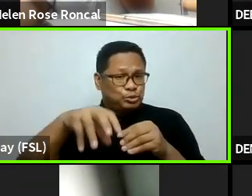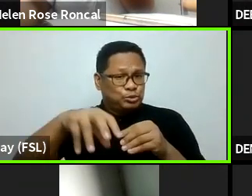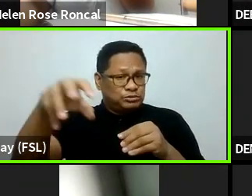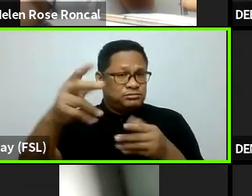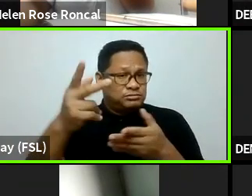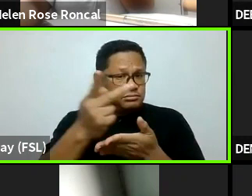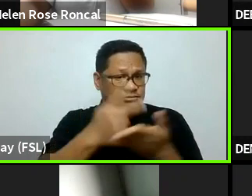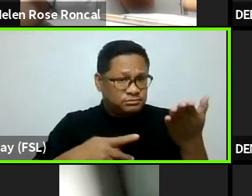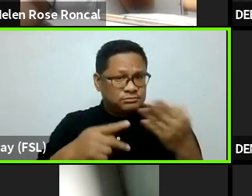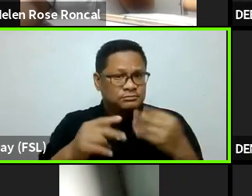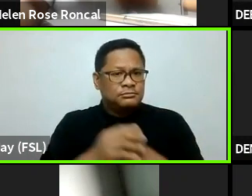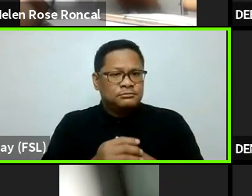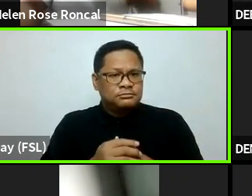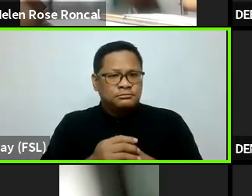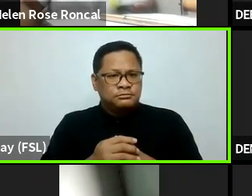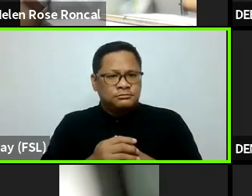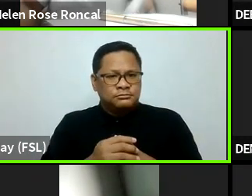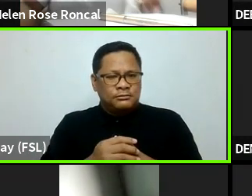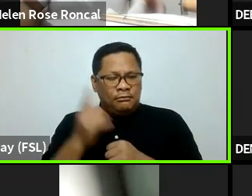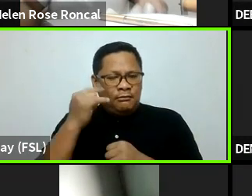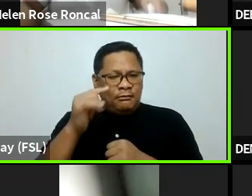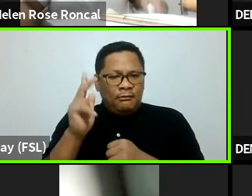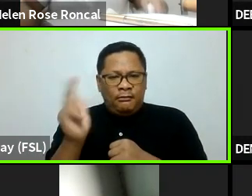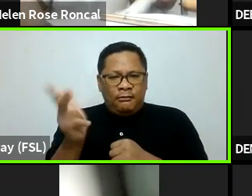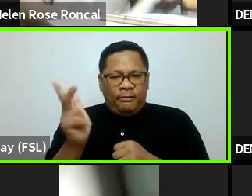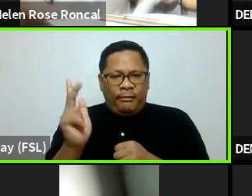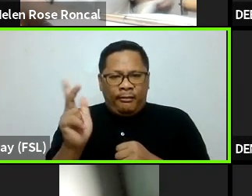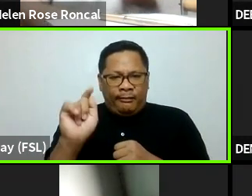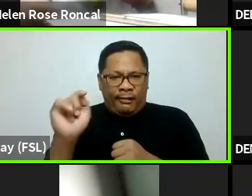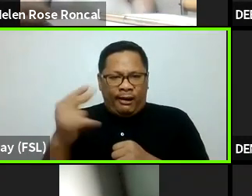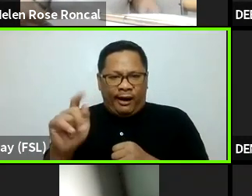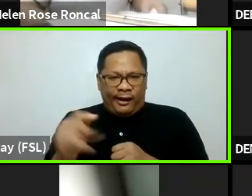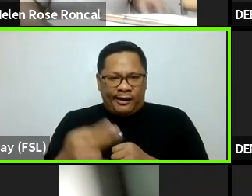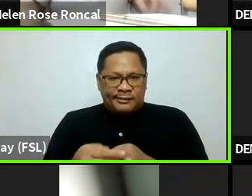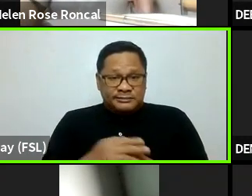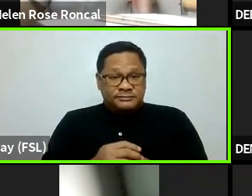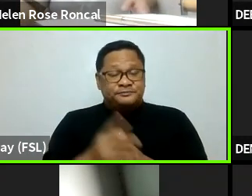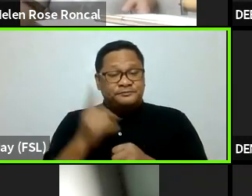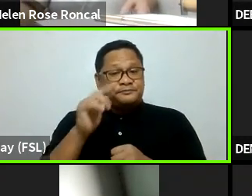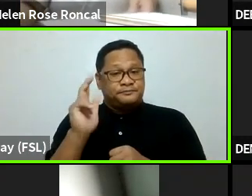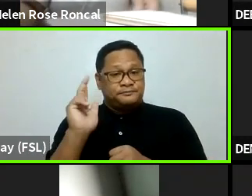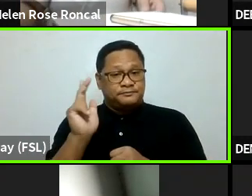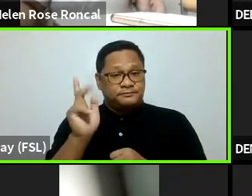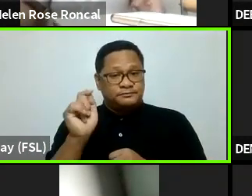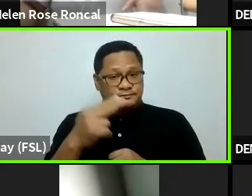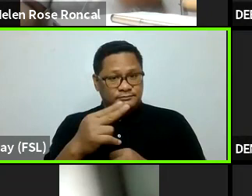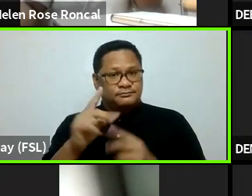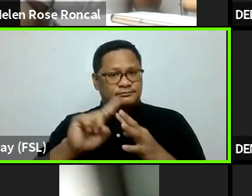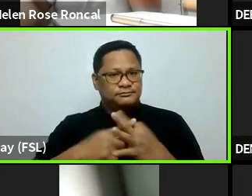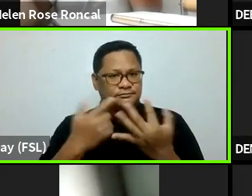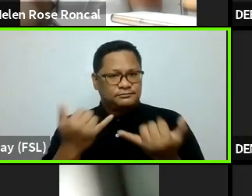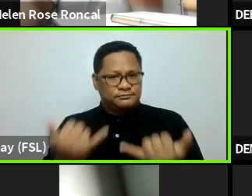for 30 Thursdays. Okay, for 30 Thursdays starting today.